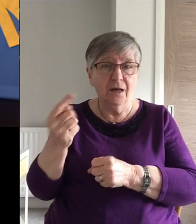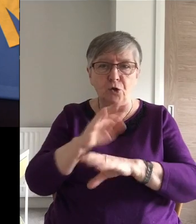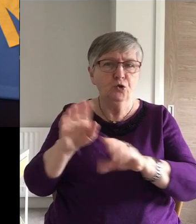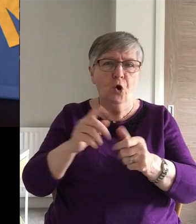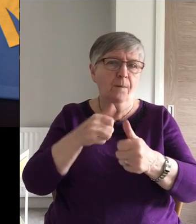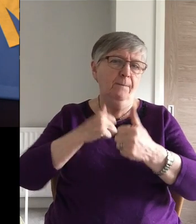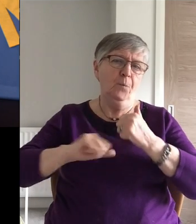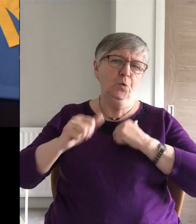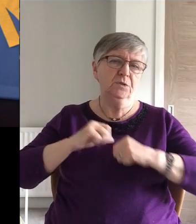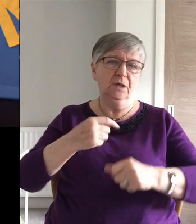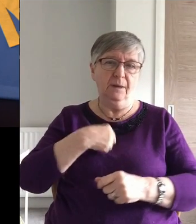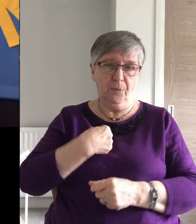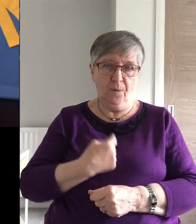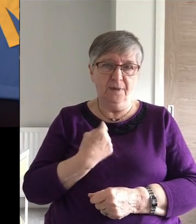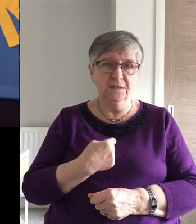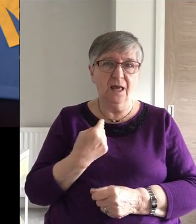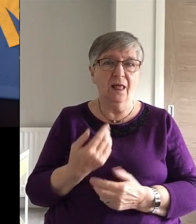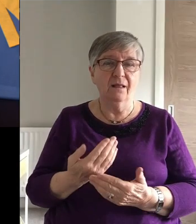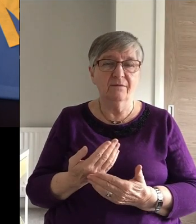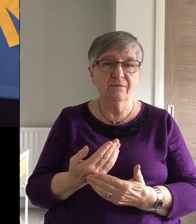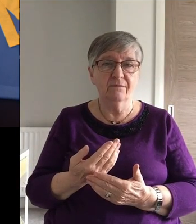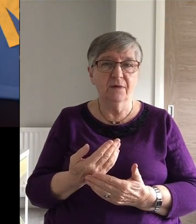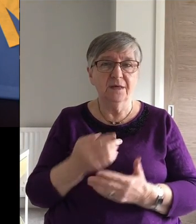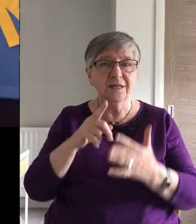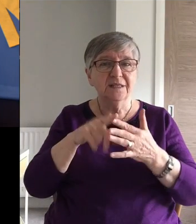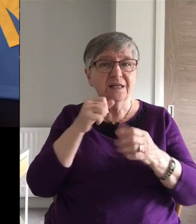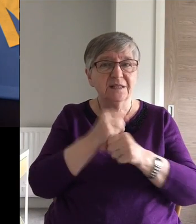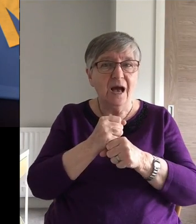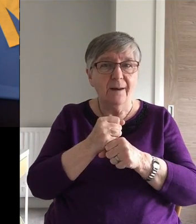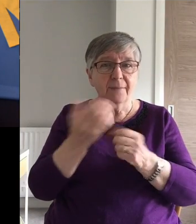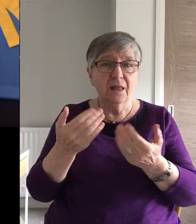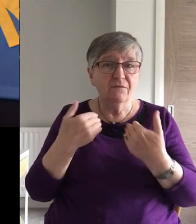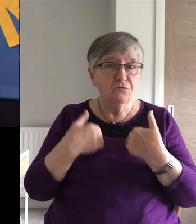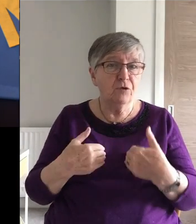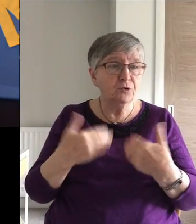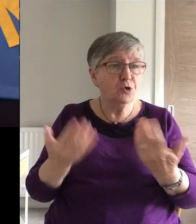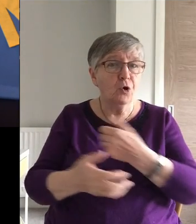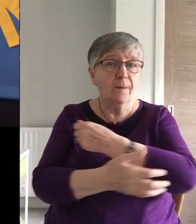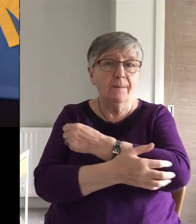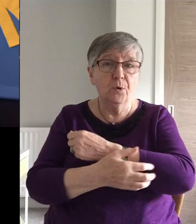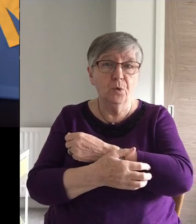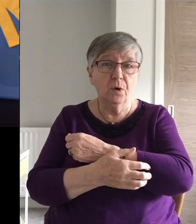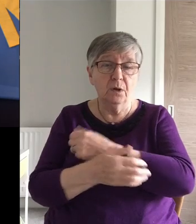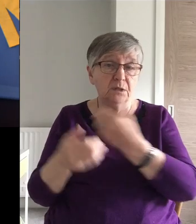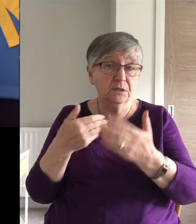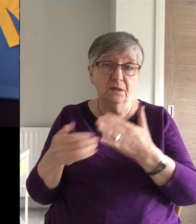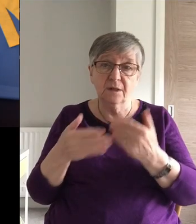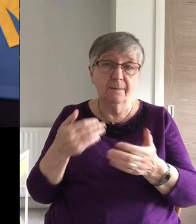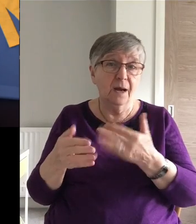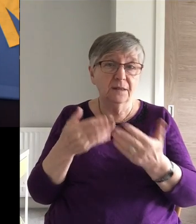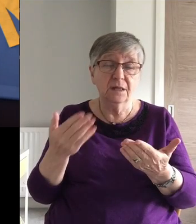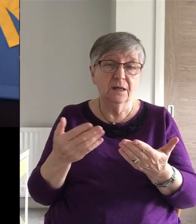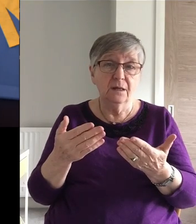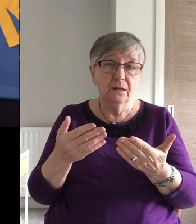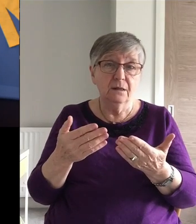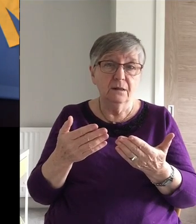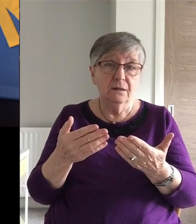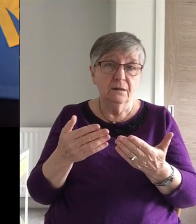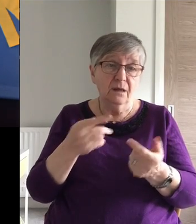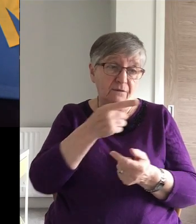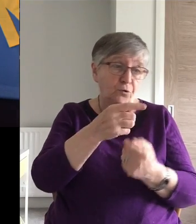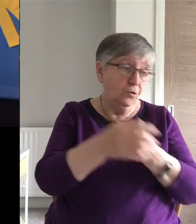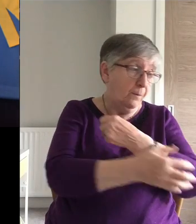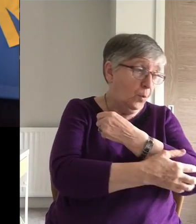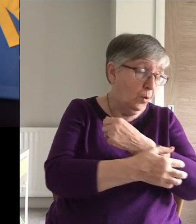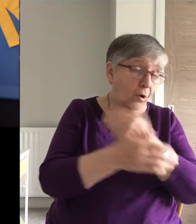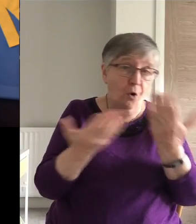of self-promotion. He takes the example of people, whether they are rich or poor. He's saying, whether you're rich or poor, whatever end of the